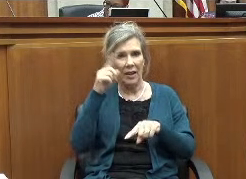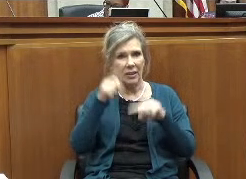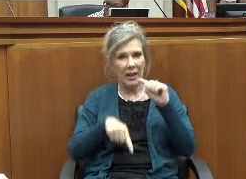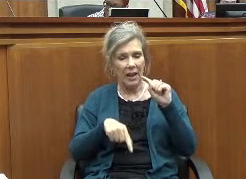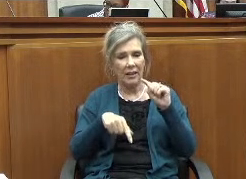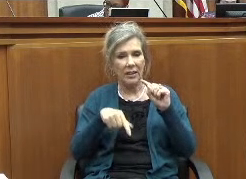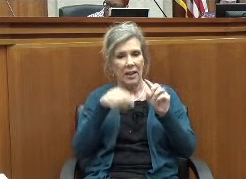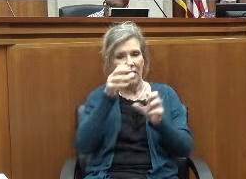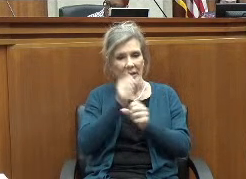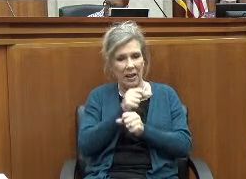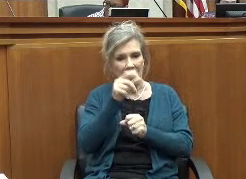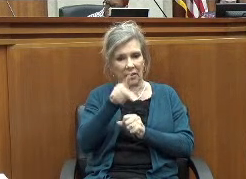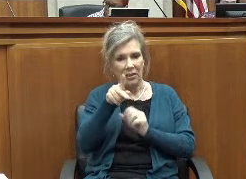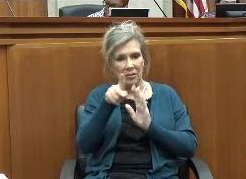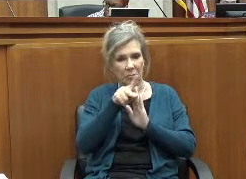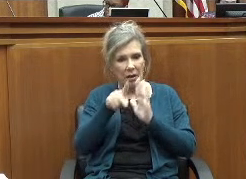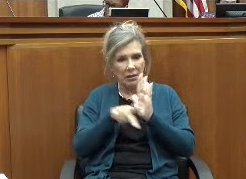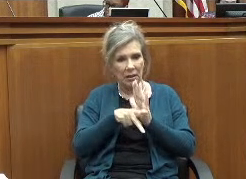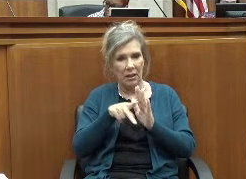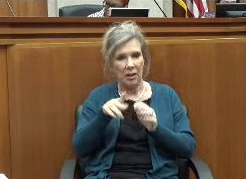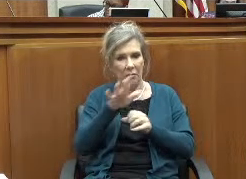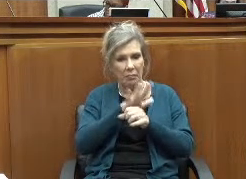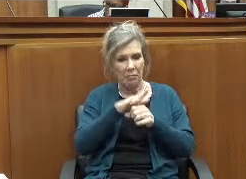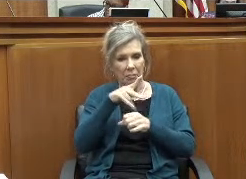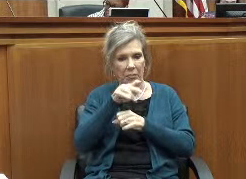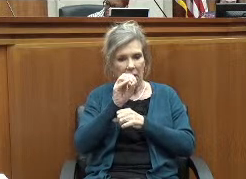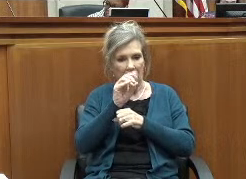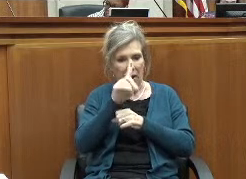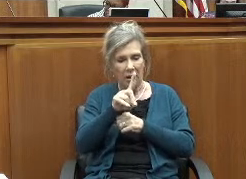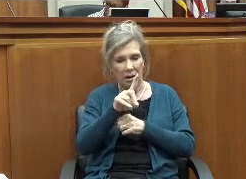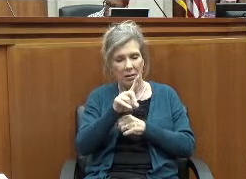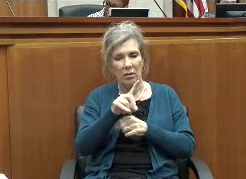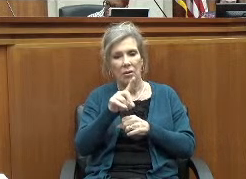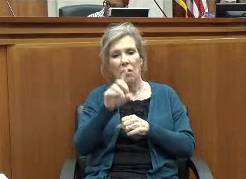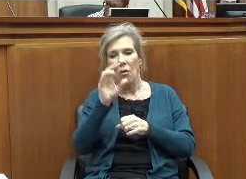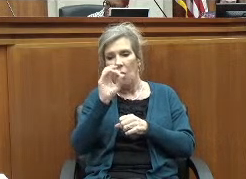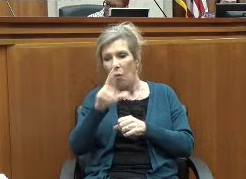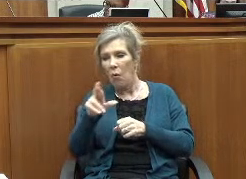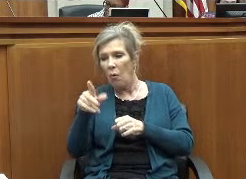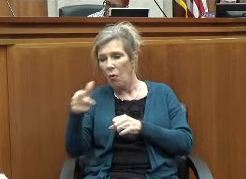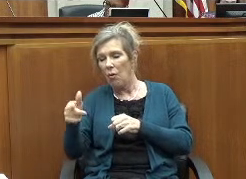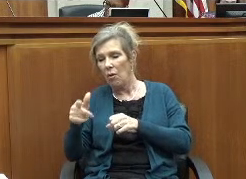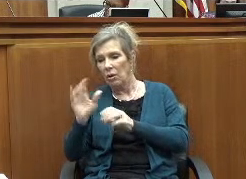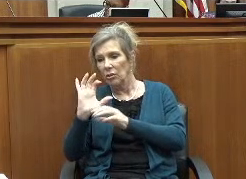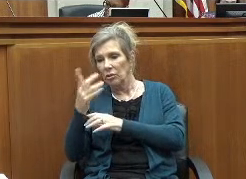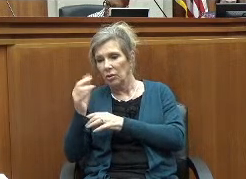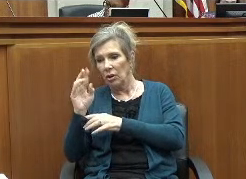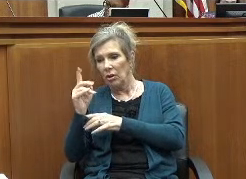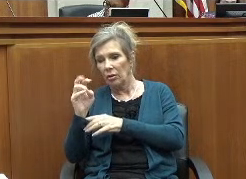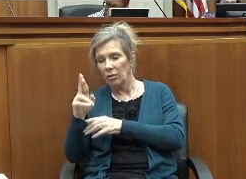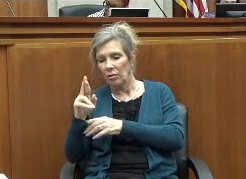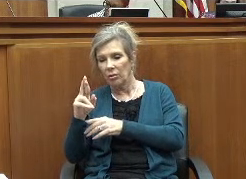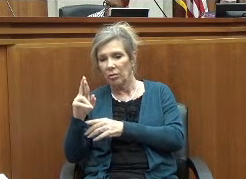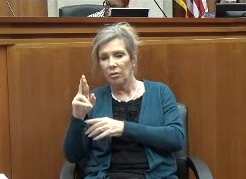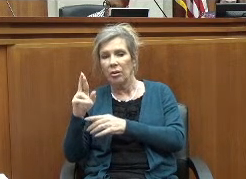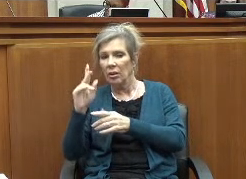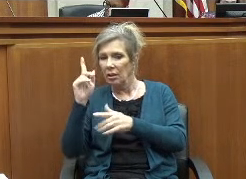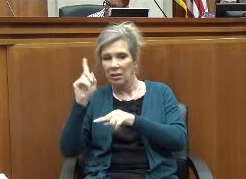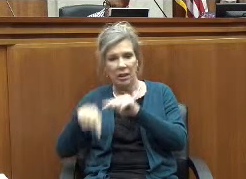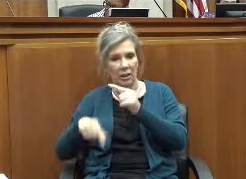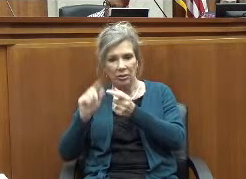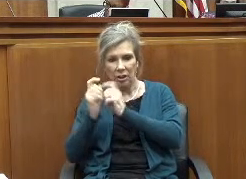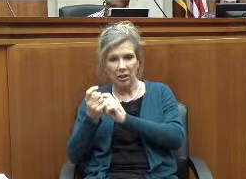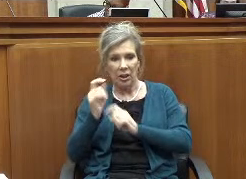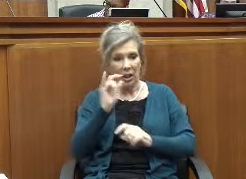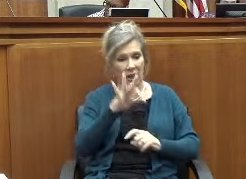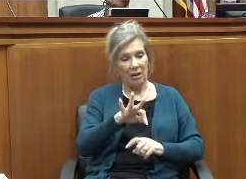this policy, pod policy, on one of our charter school operators changed. It says, if it is determined that the pod cannot support the